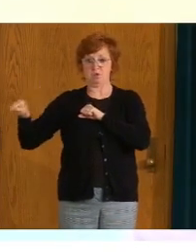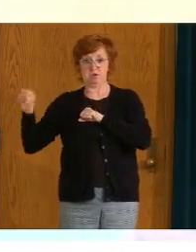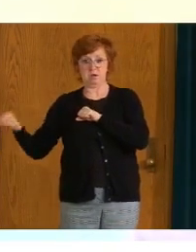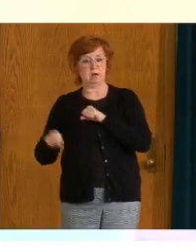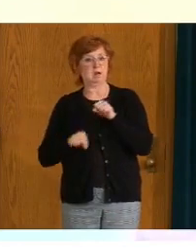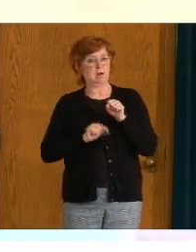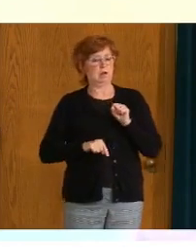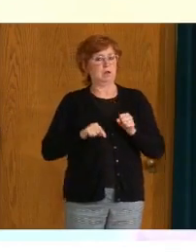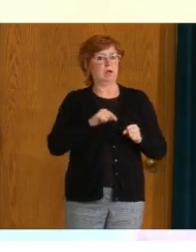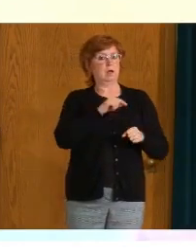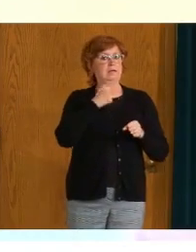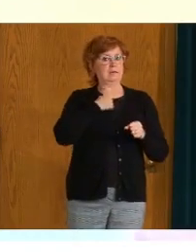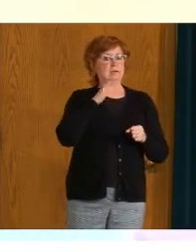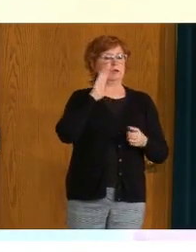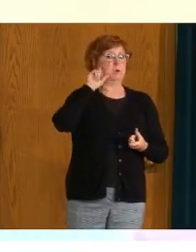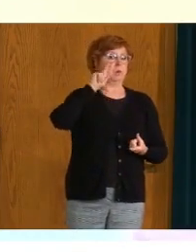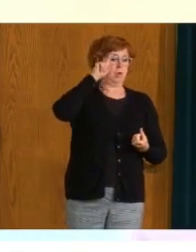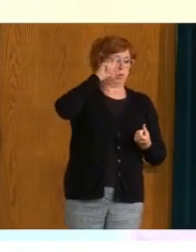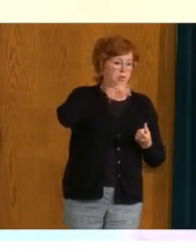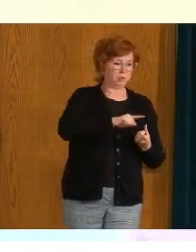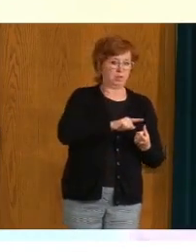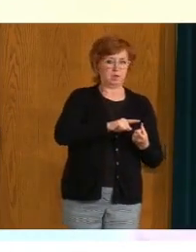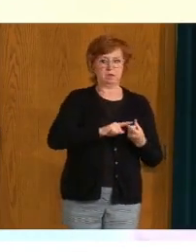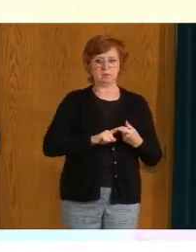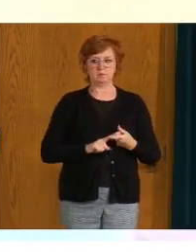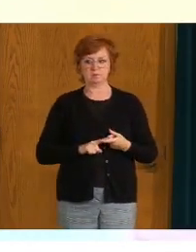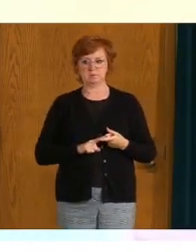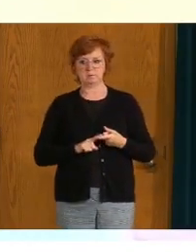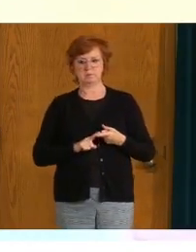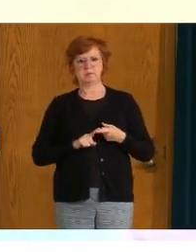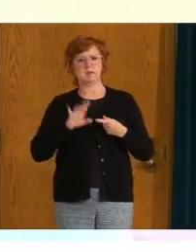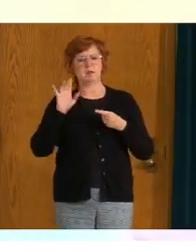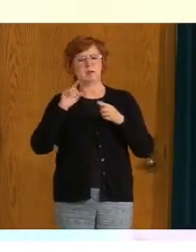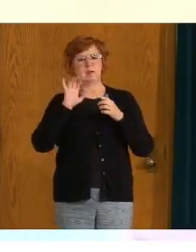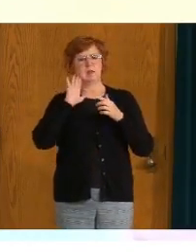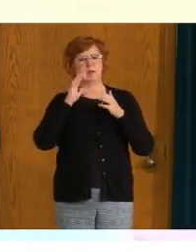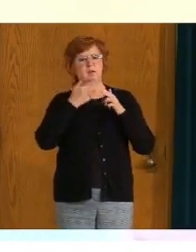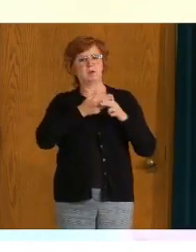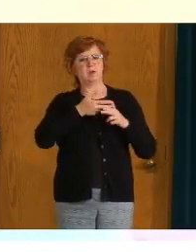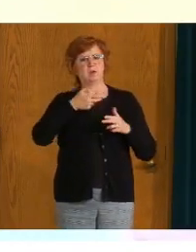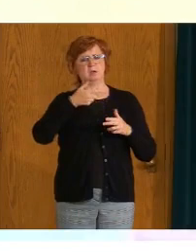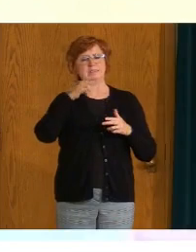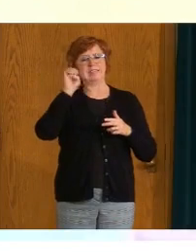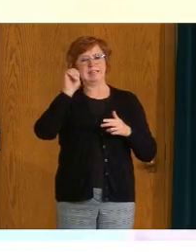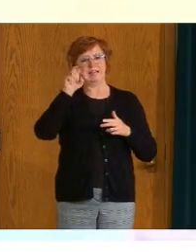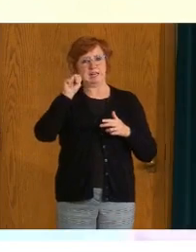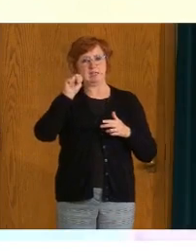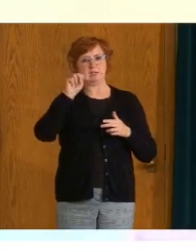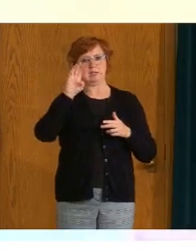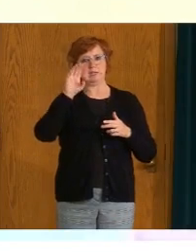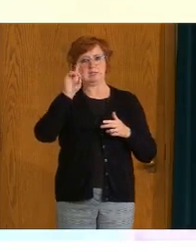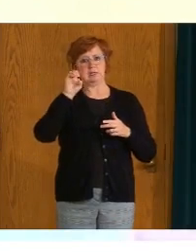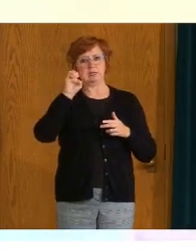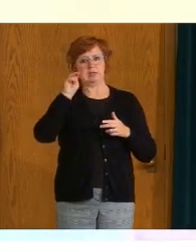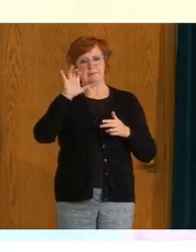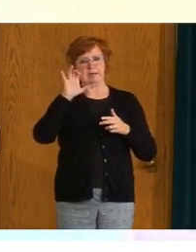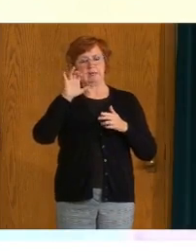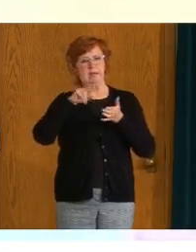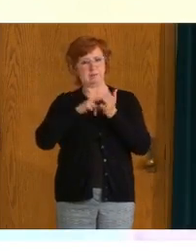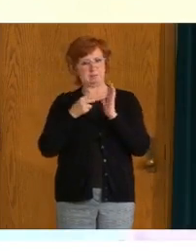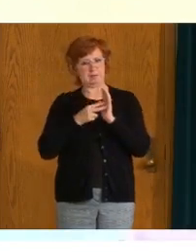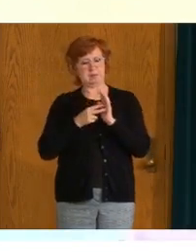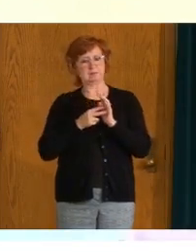future where it will be an endemic illness, which means that it will be around in low numbers in Saskatchewan and likely most parts of